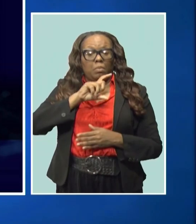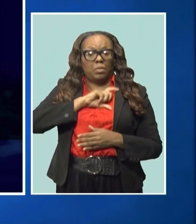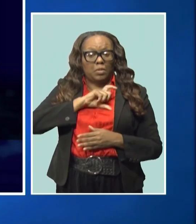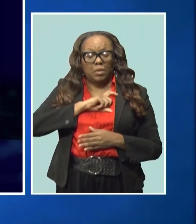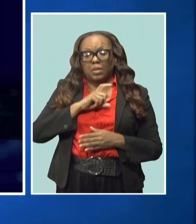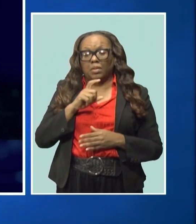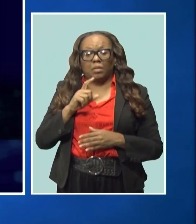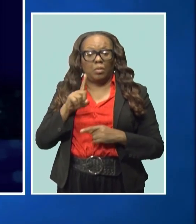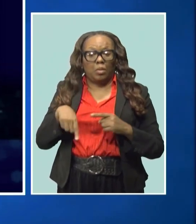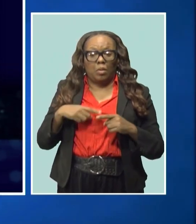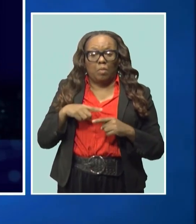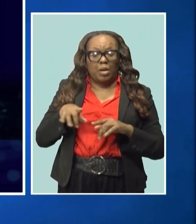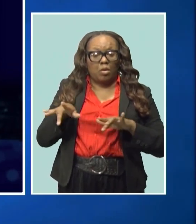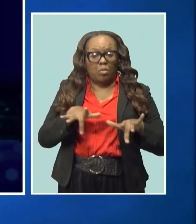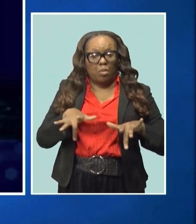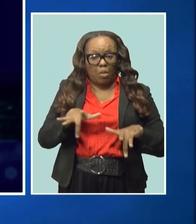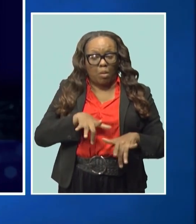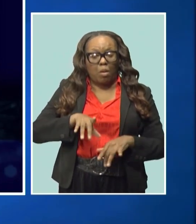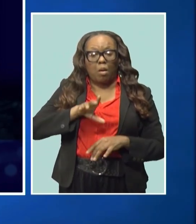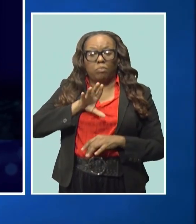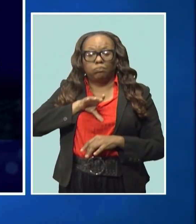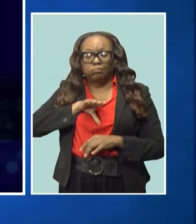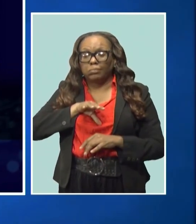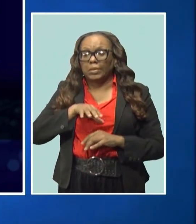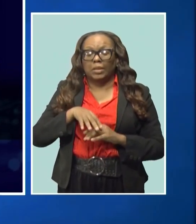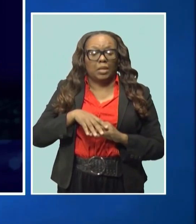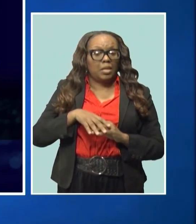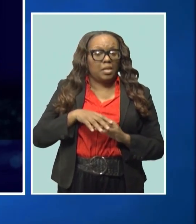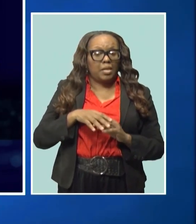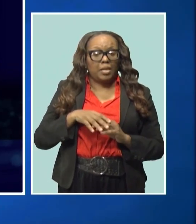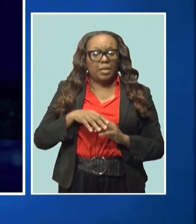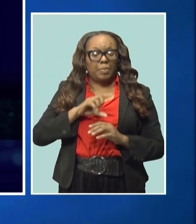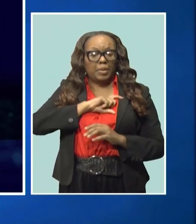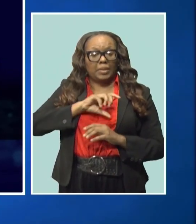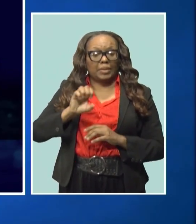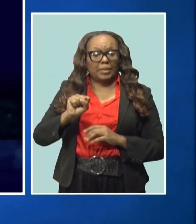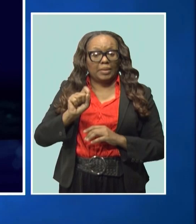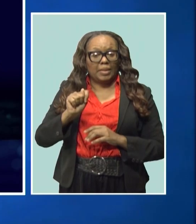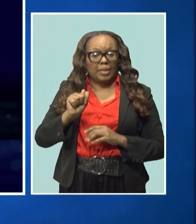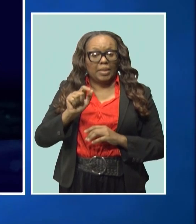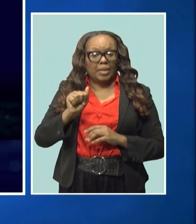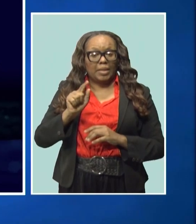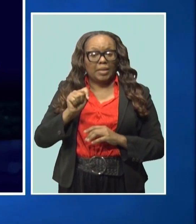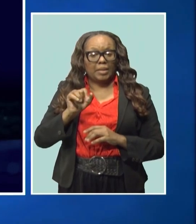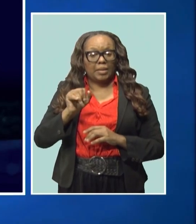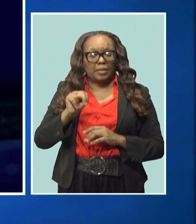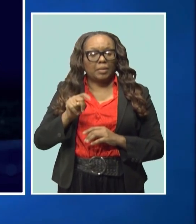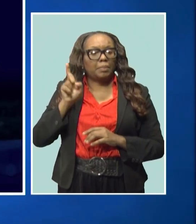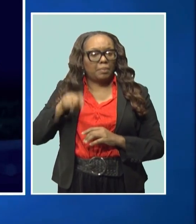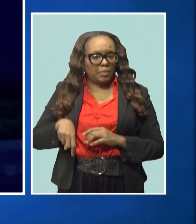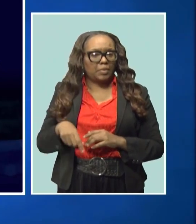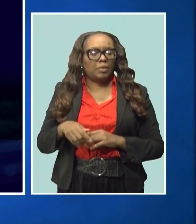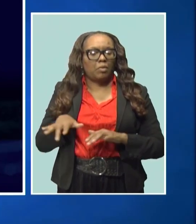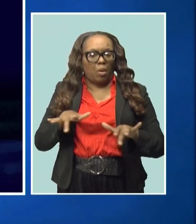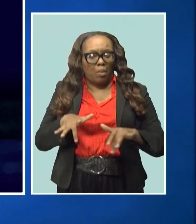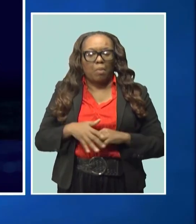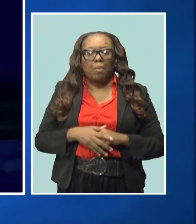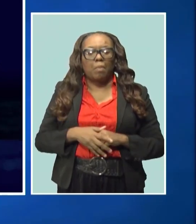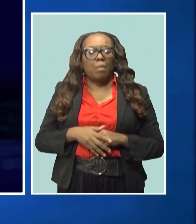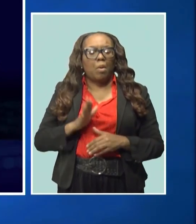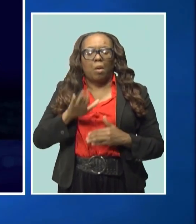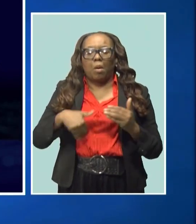to record a suspect's first interaction at a police station. Now, this interaction would include documenting the suspect's